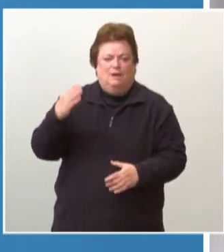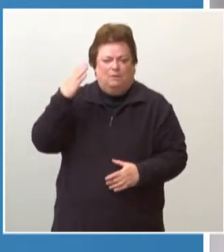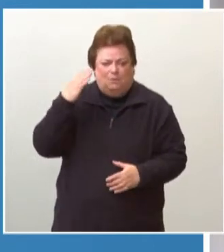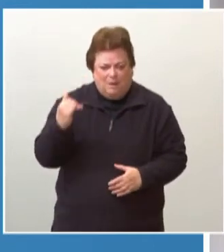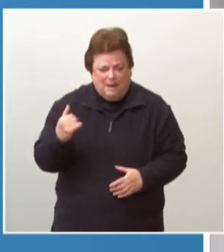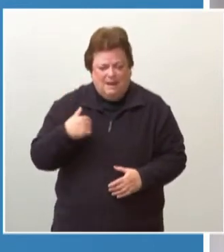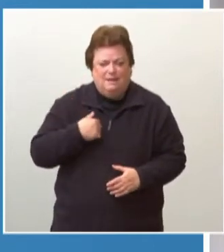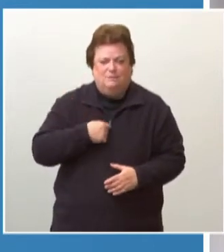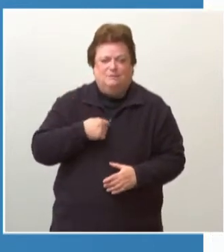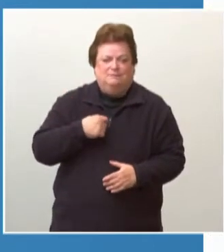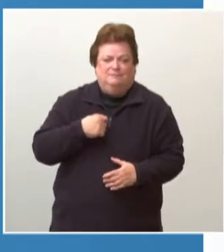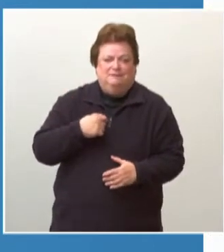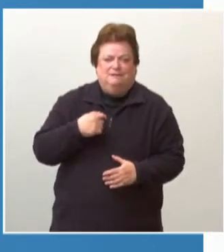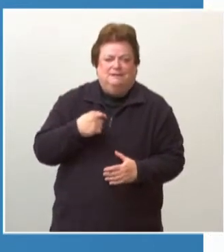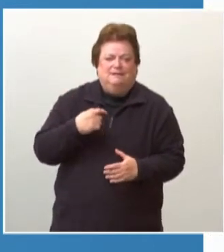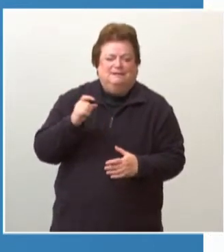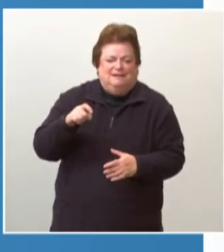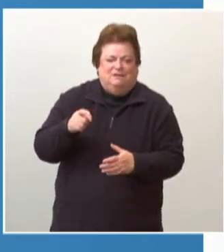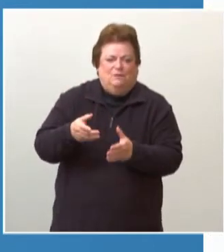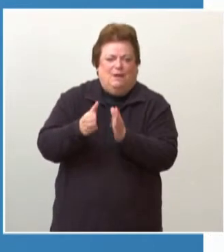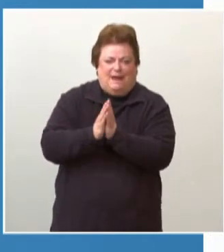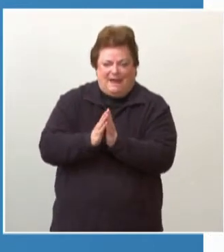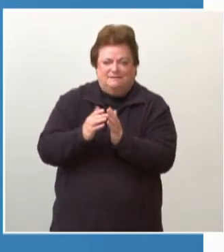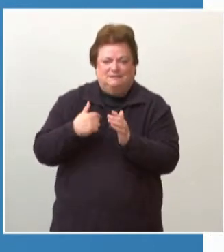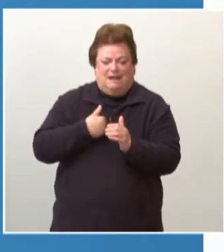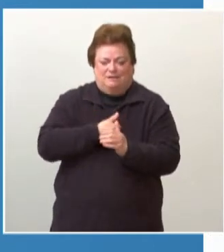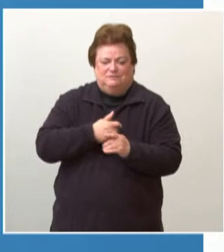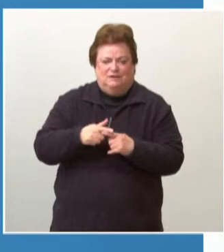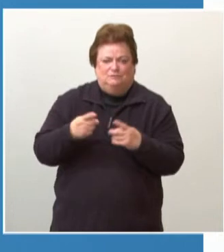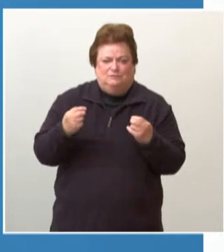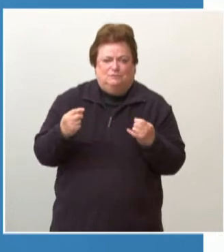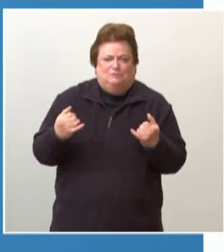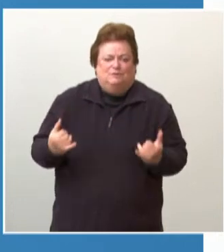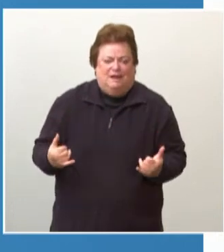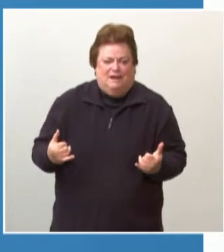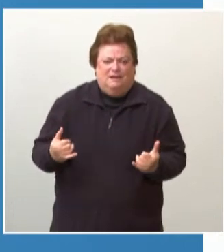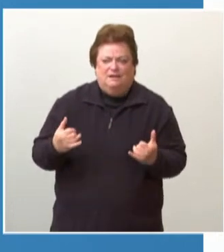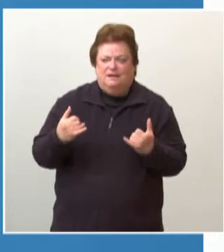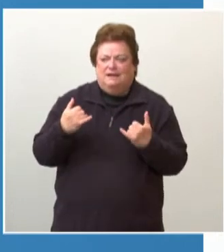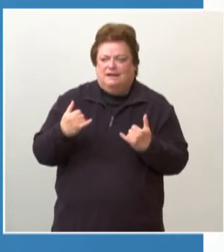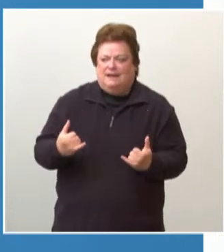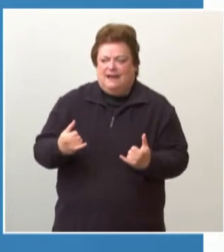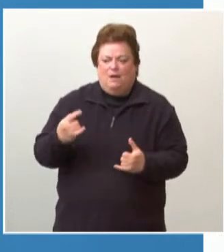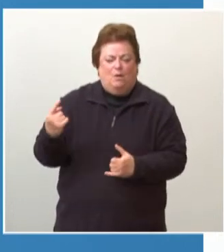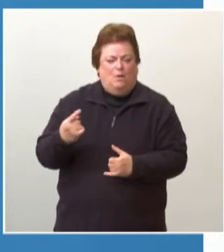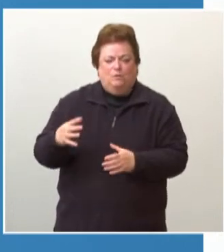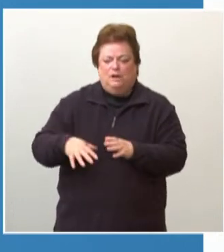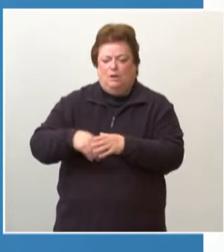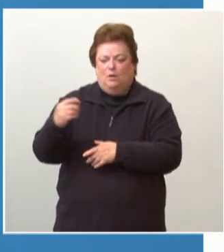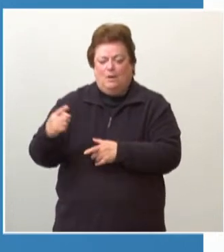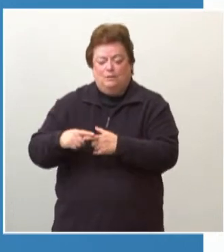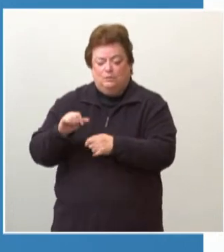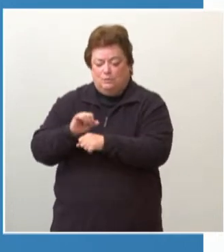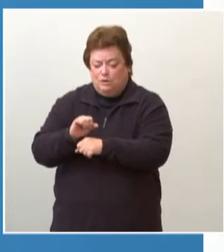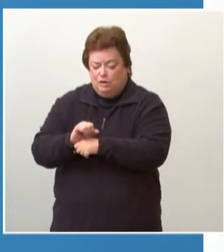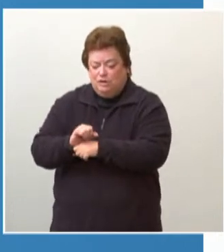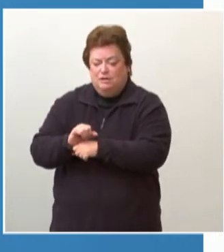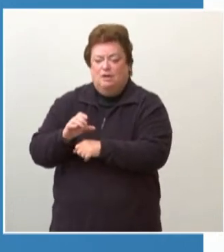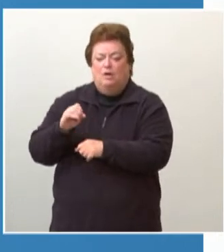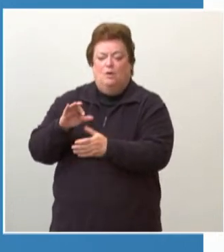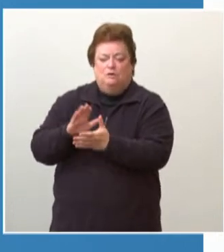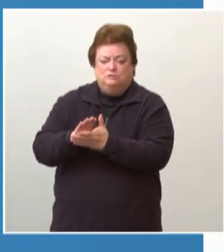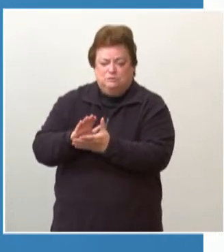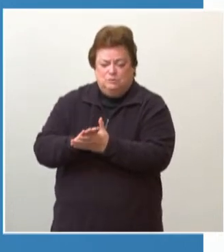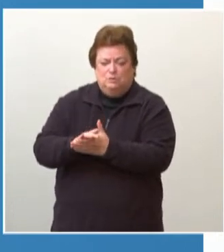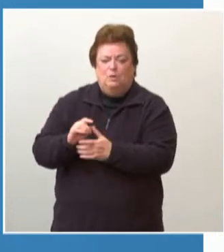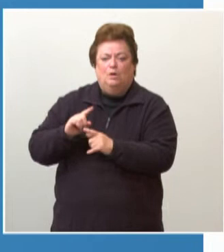to act now. For at least the next 3 to 4 weeks, go out only to go to work or school, to buy food or get